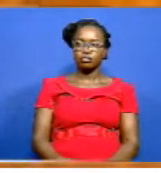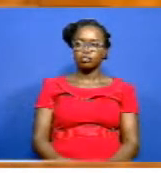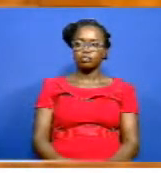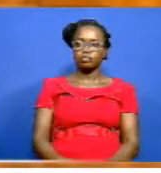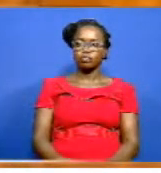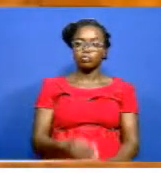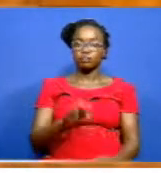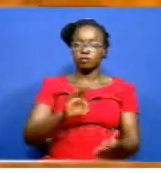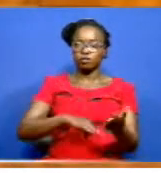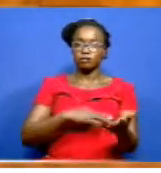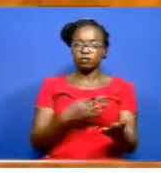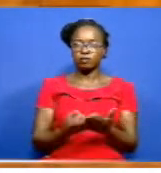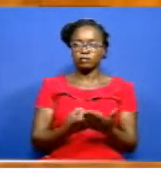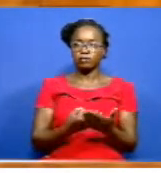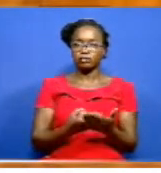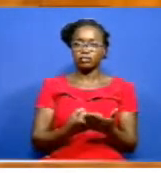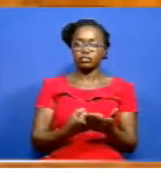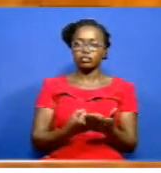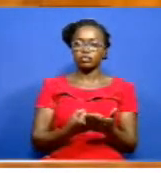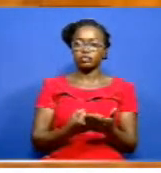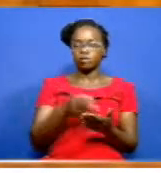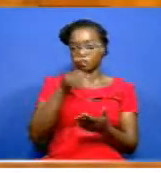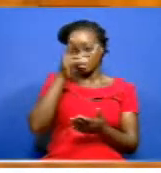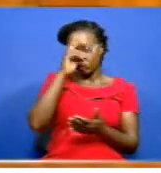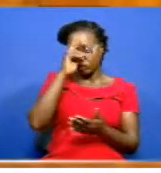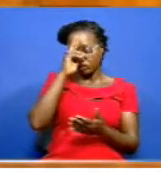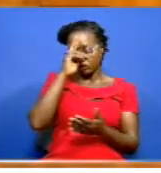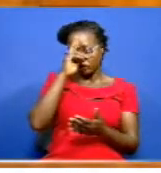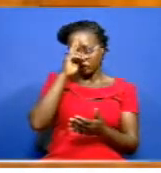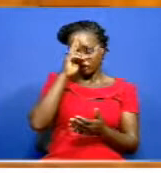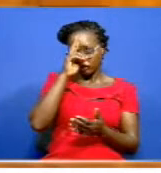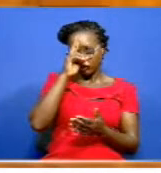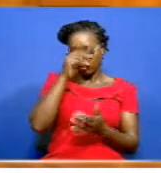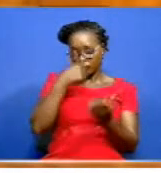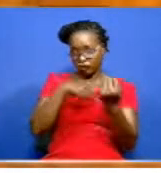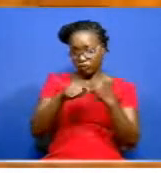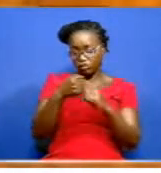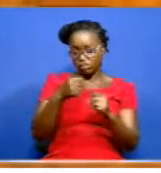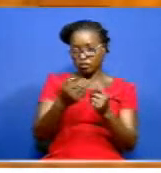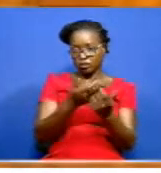Failure of which, the police will take necessary action.